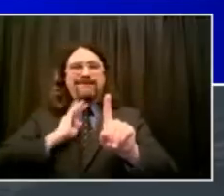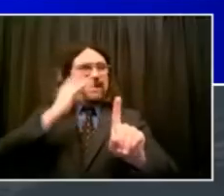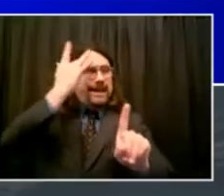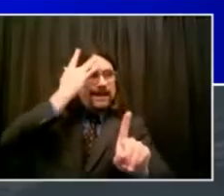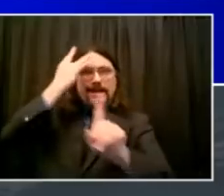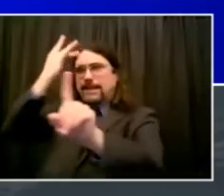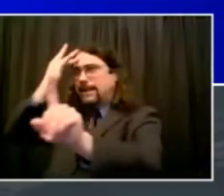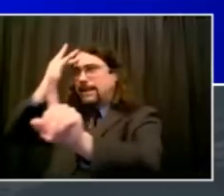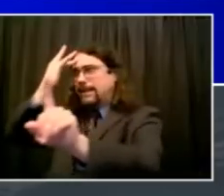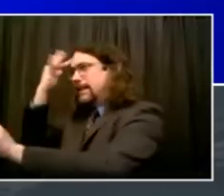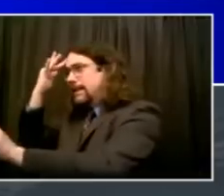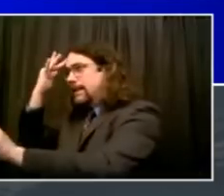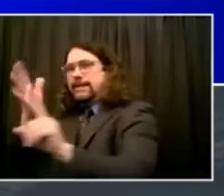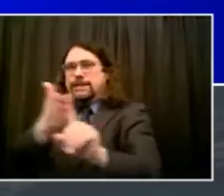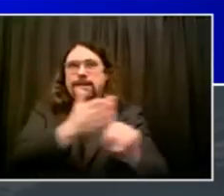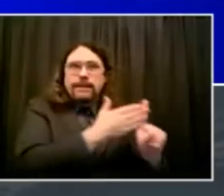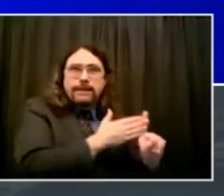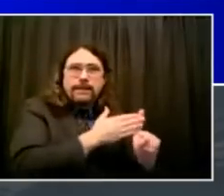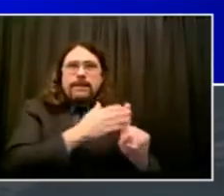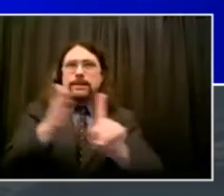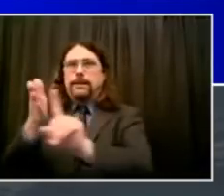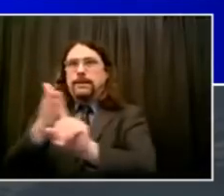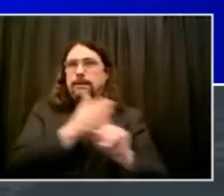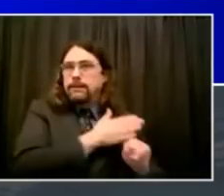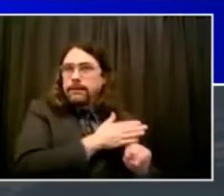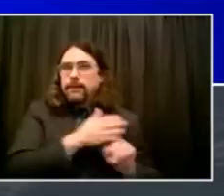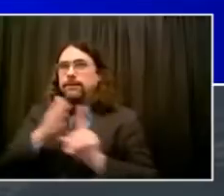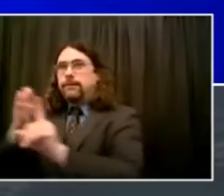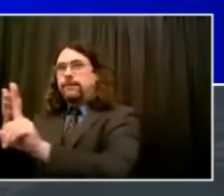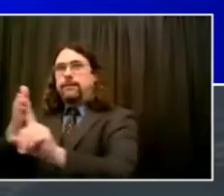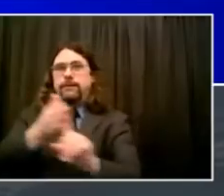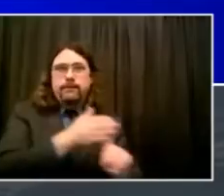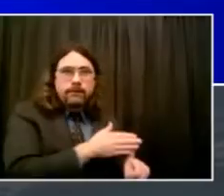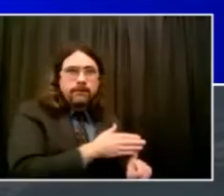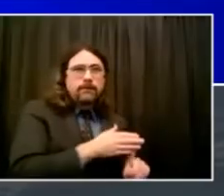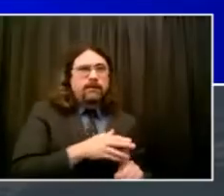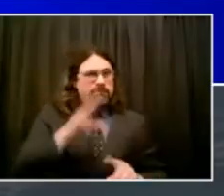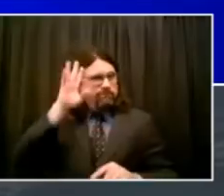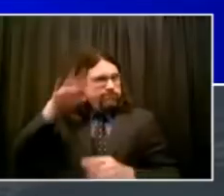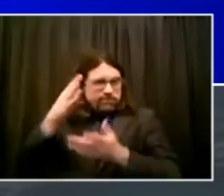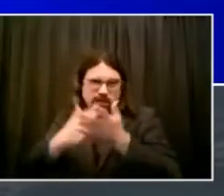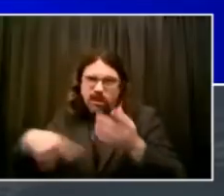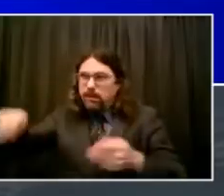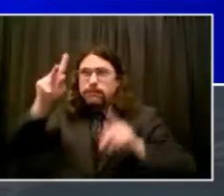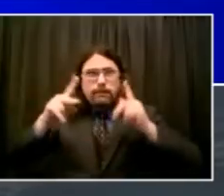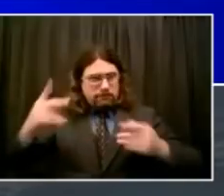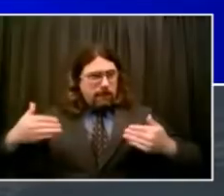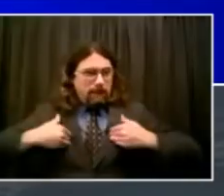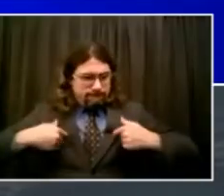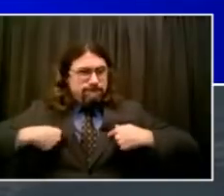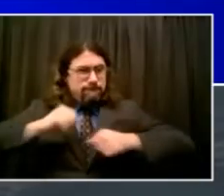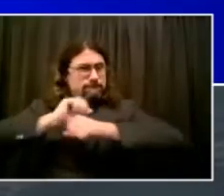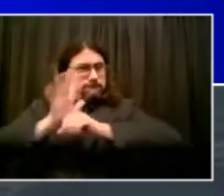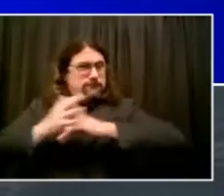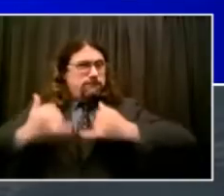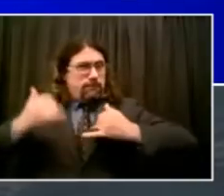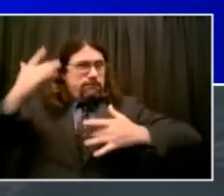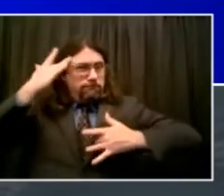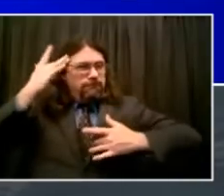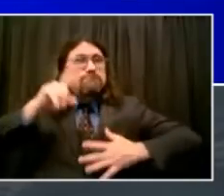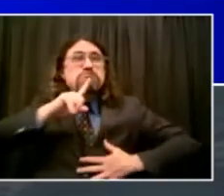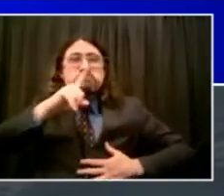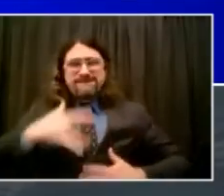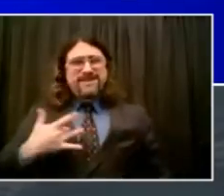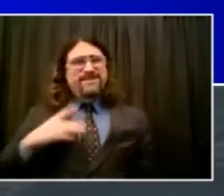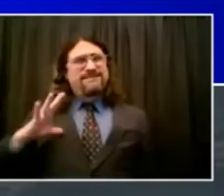disease. Anyone who tests positive, works in a nursing home, has to stay away for 14 days. You're going to have staffing shortages.